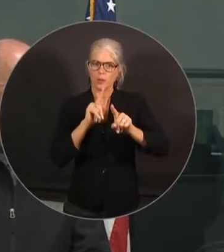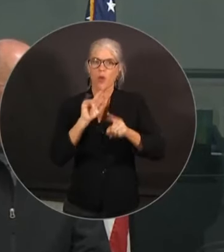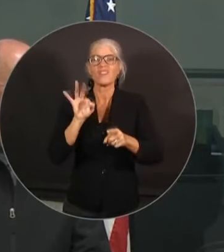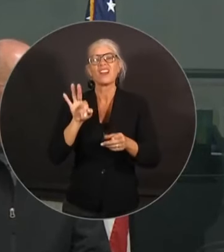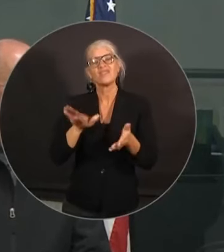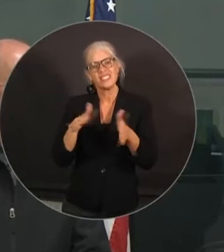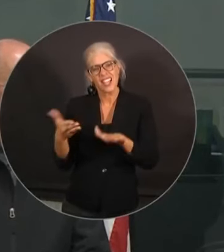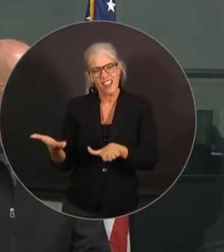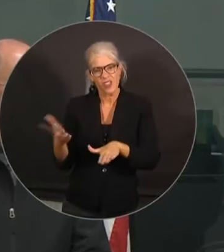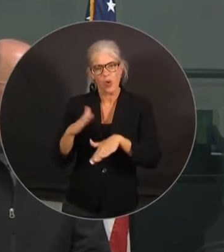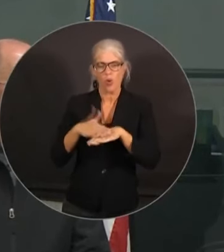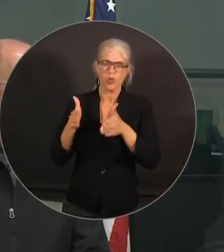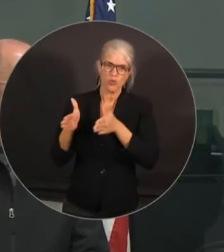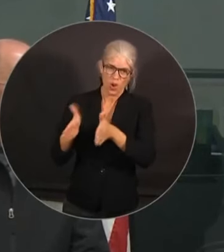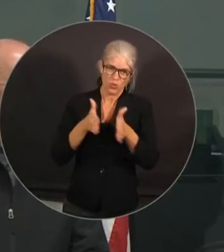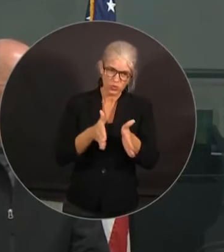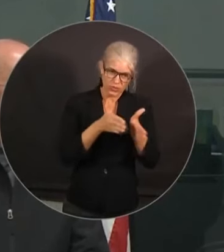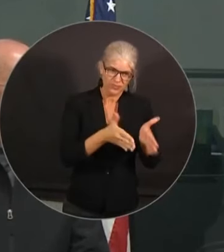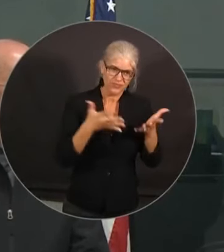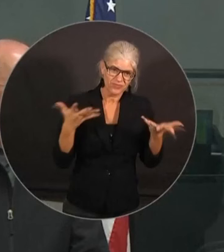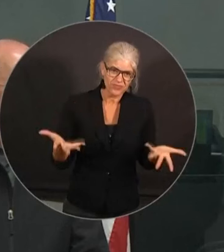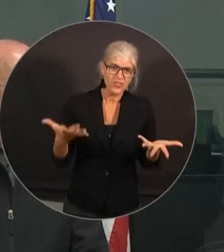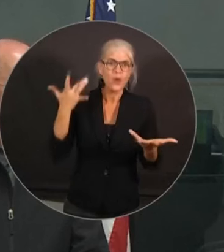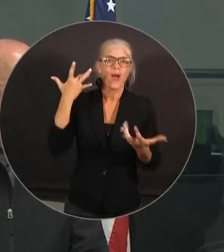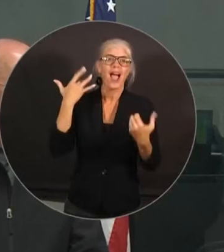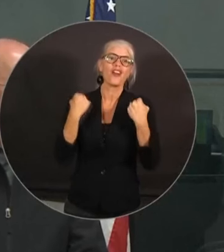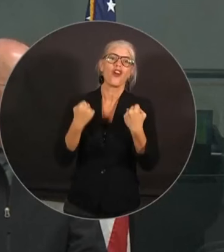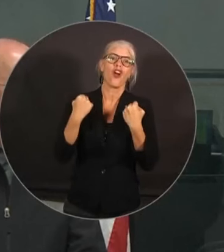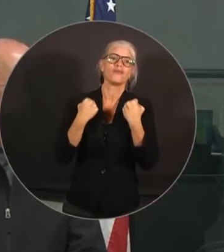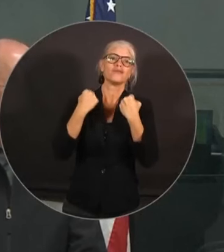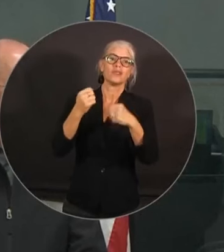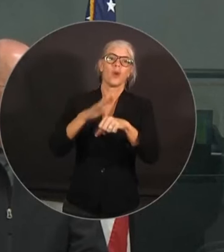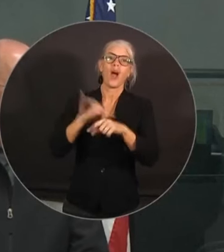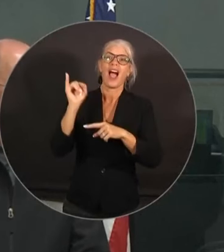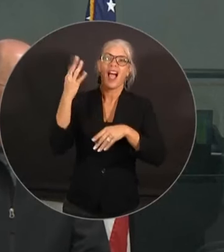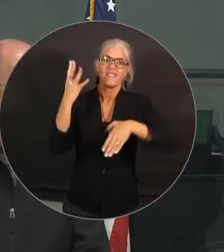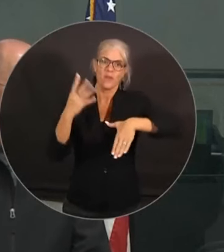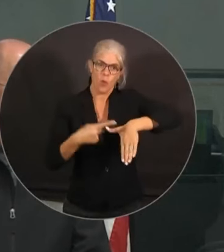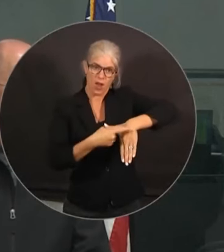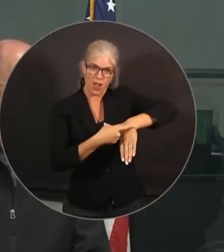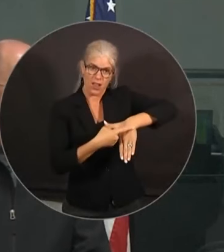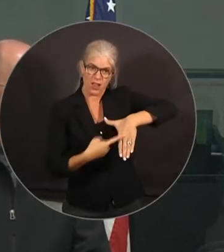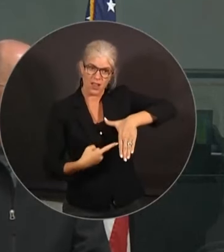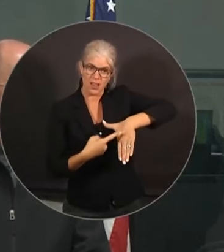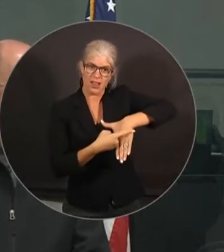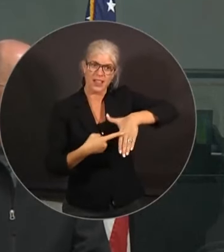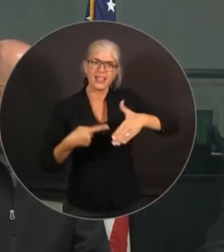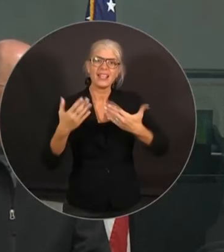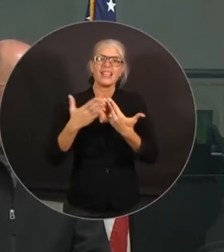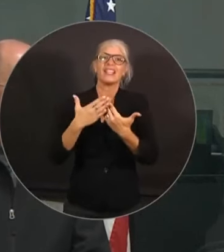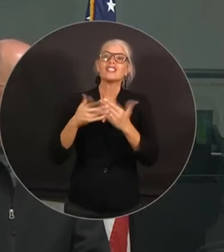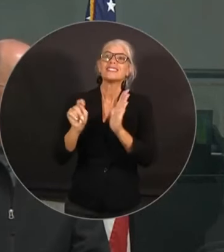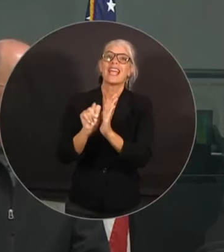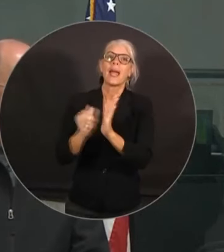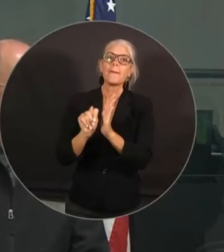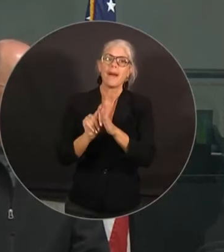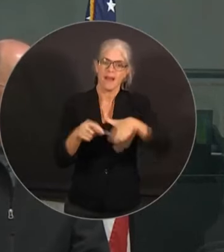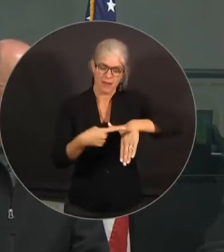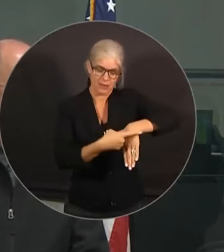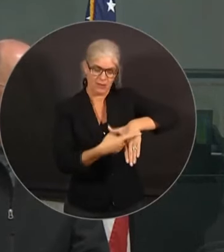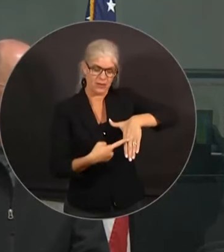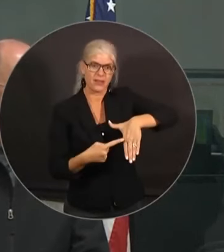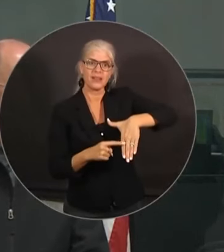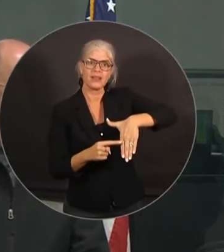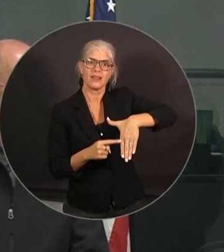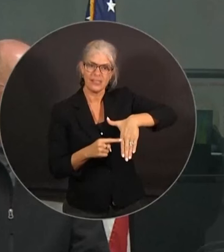on the roadway. Car driving on I-4 near Ybor City in Tampa was hit when